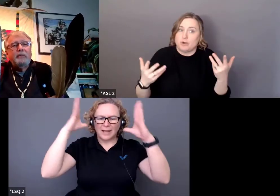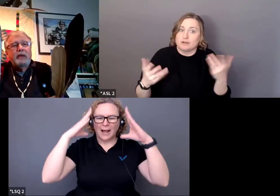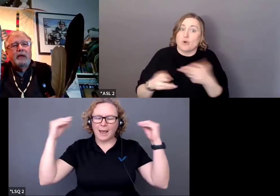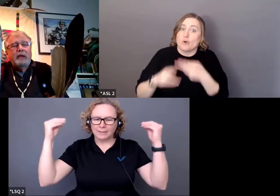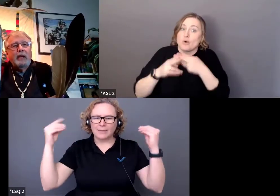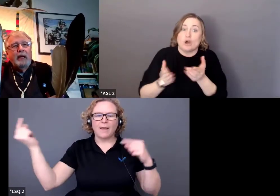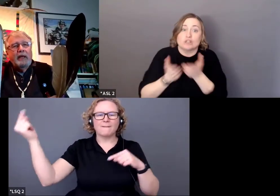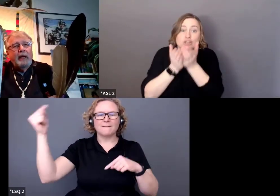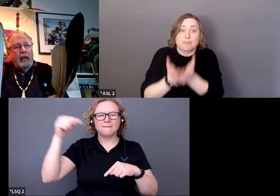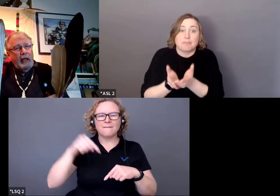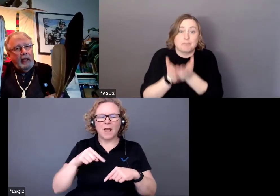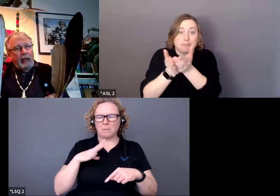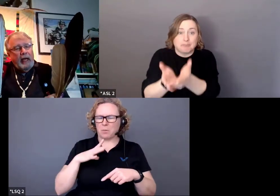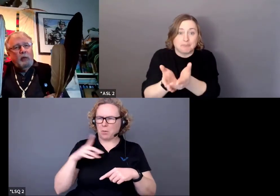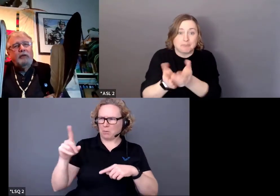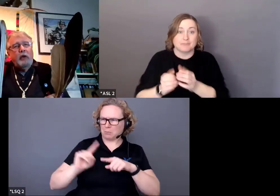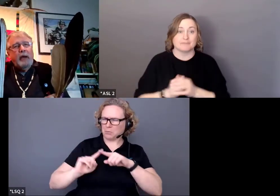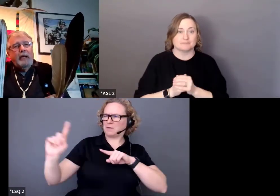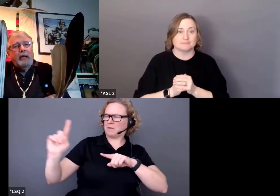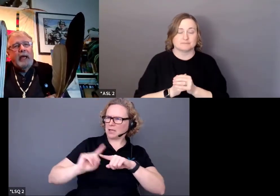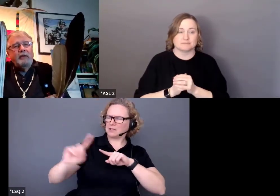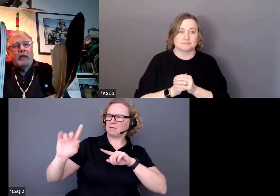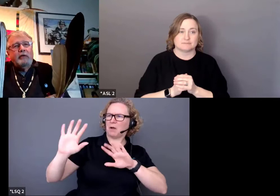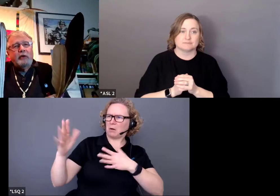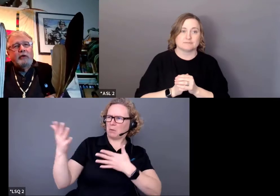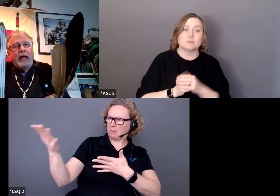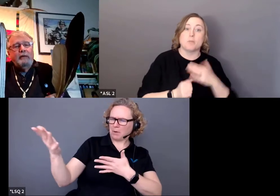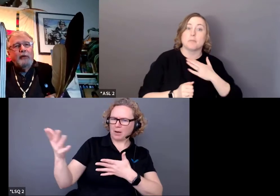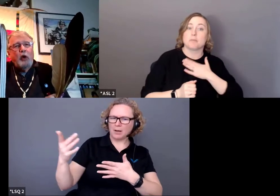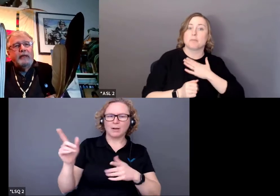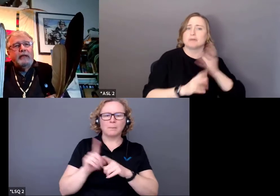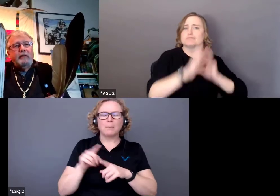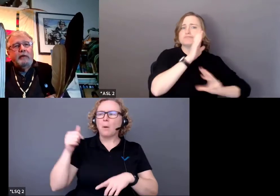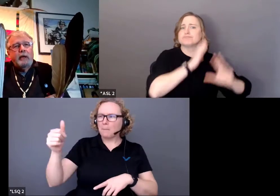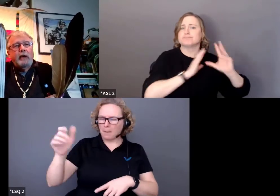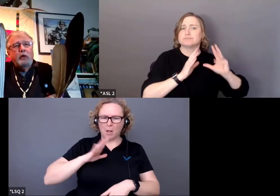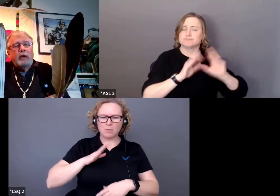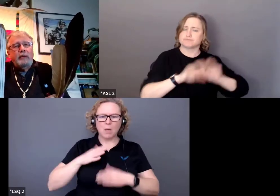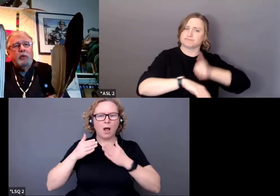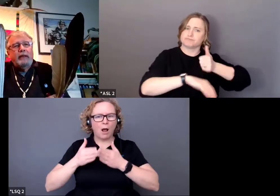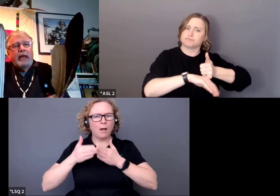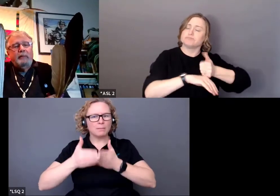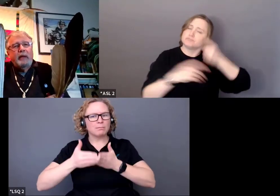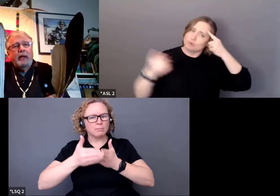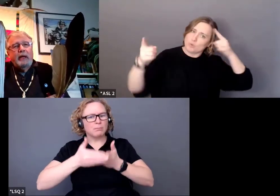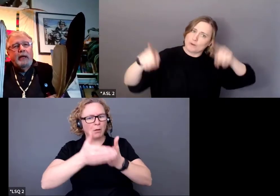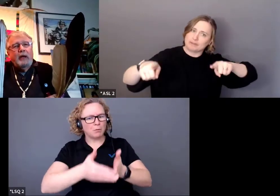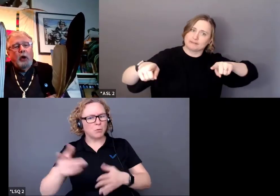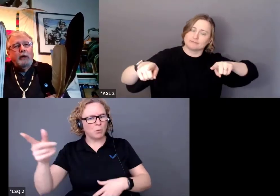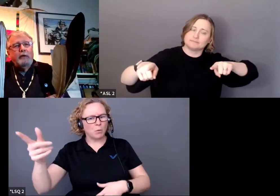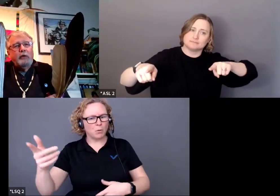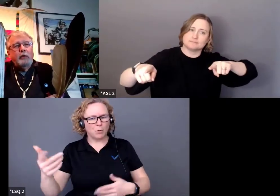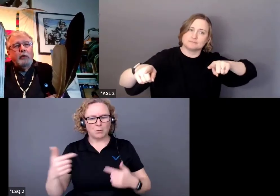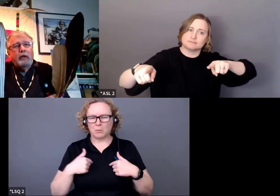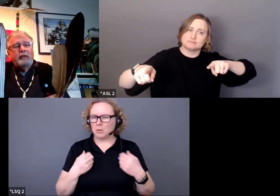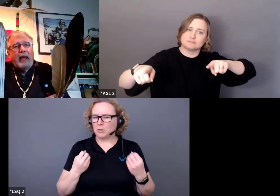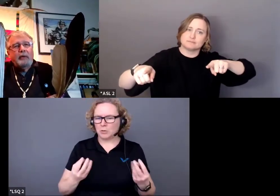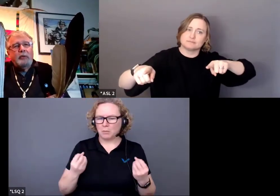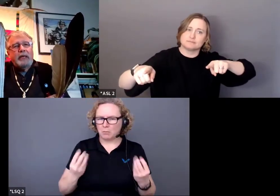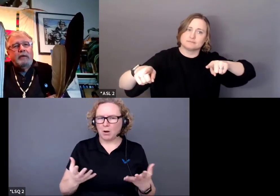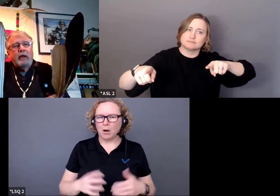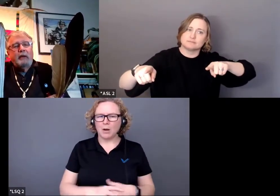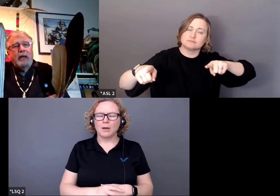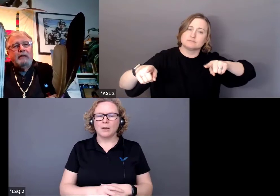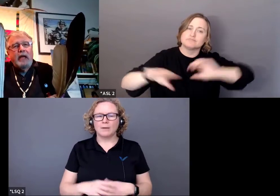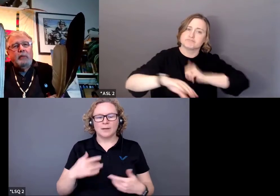ship. And so my ancestors then formed this agreement with them in order to